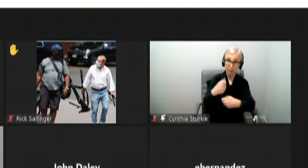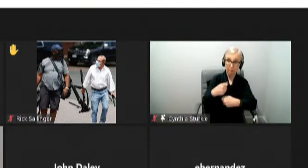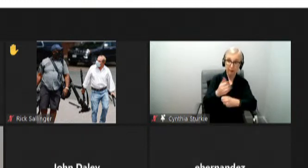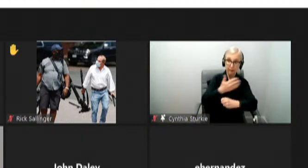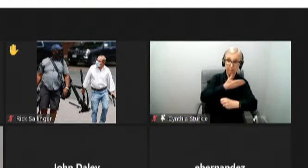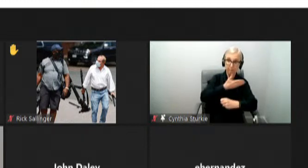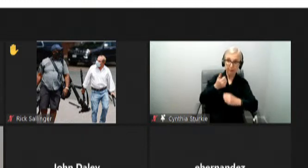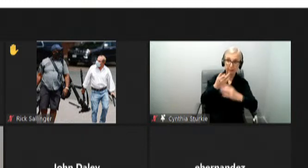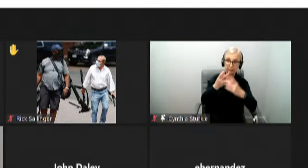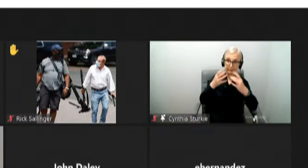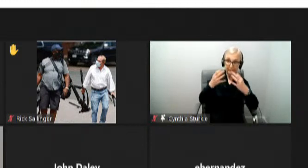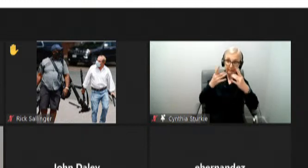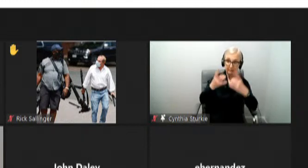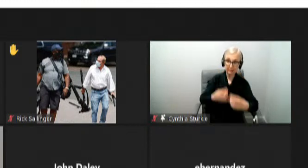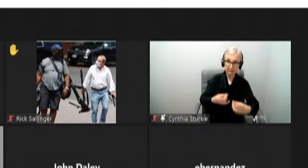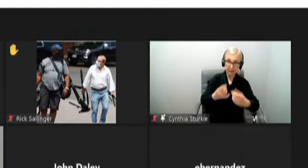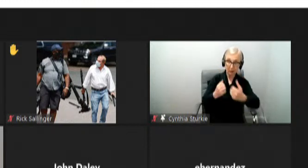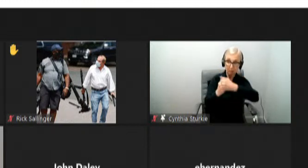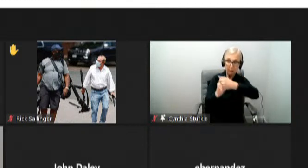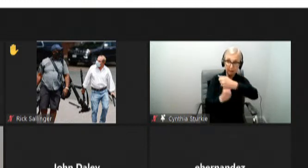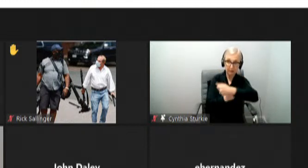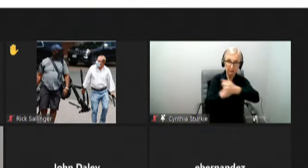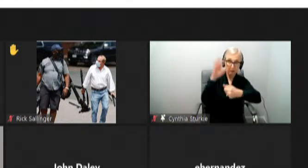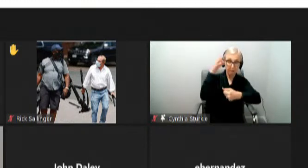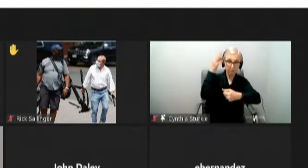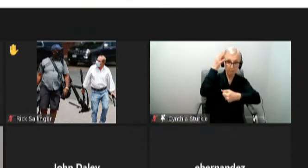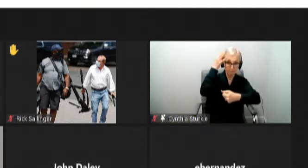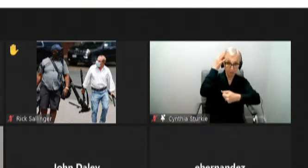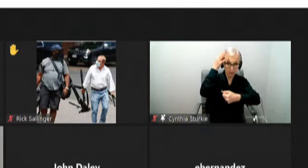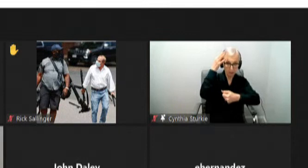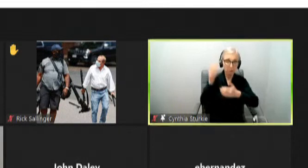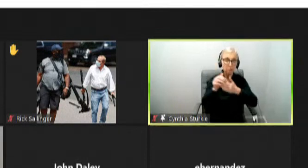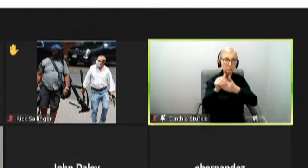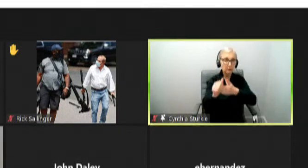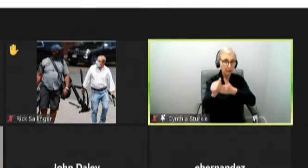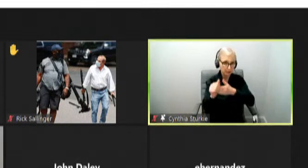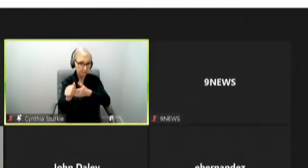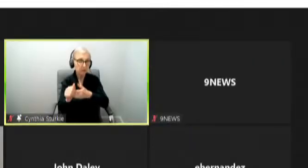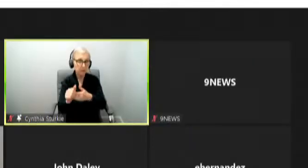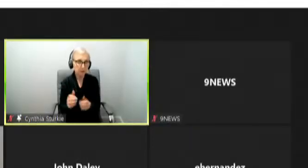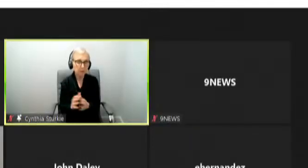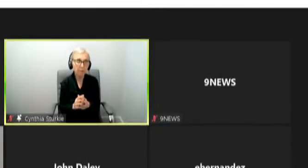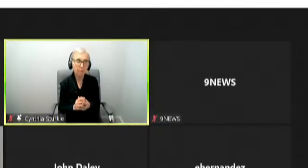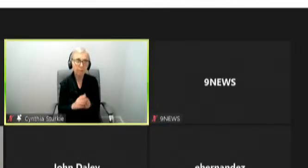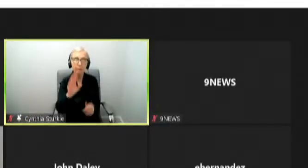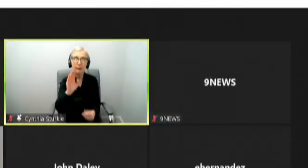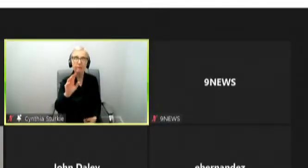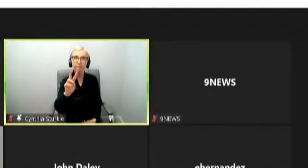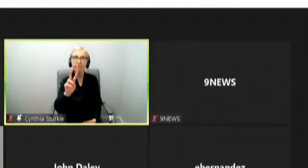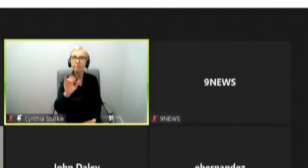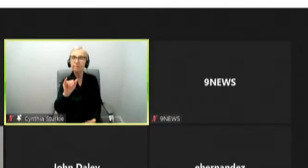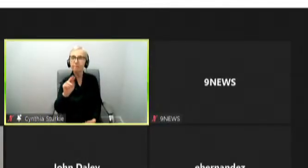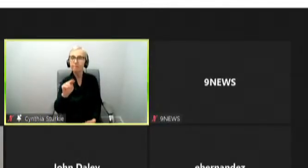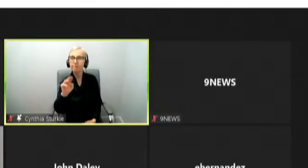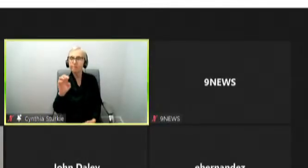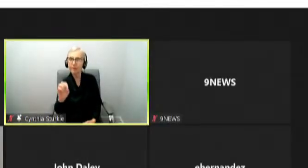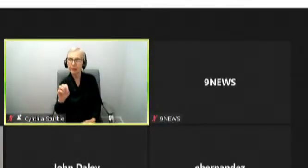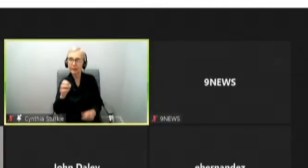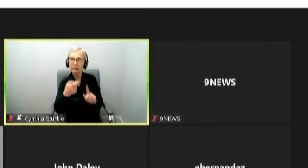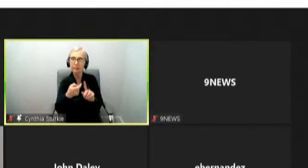what federal guidance we receive. All right, let's go to Vinny. Thank you. Hello, thank you. This is Vinny Del Giudice